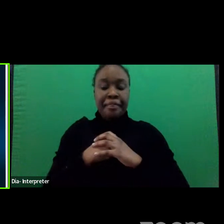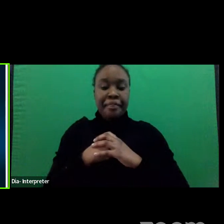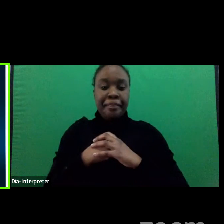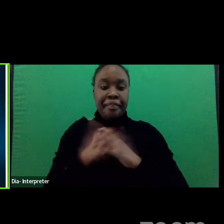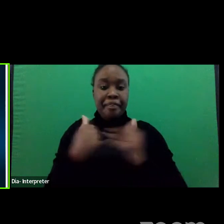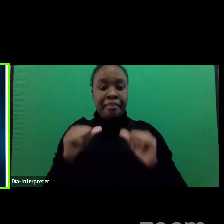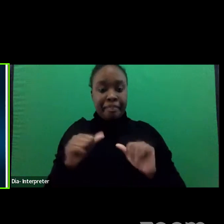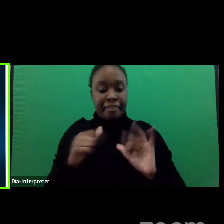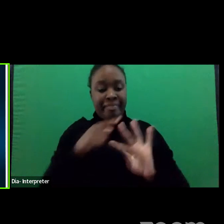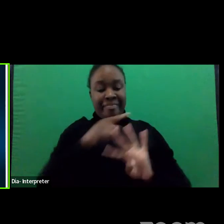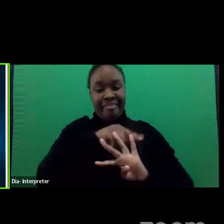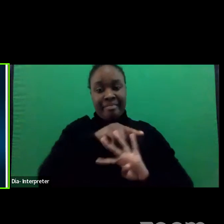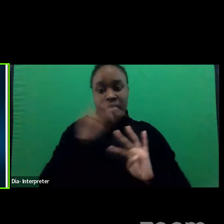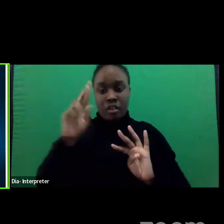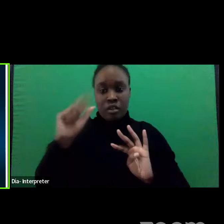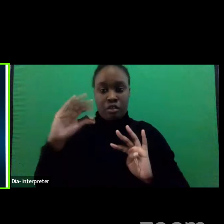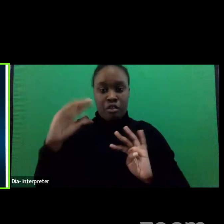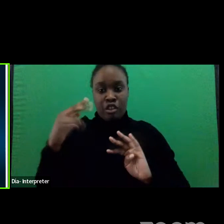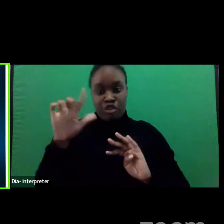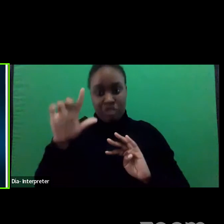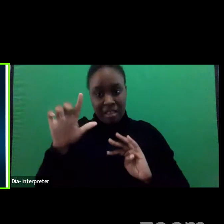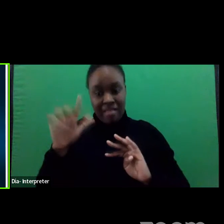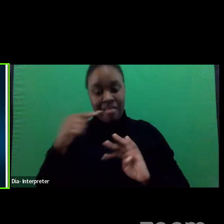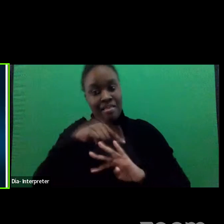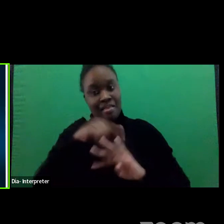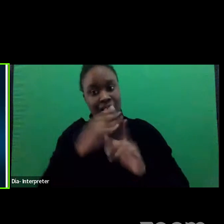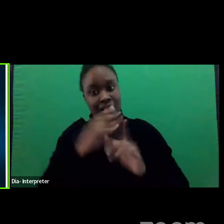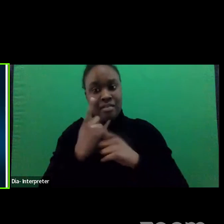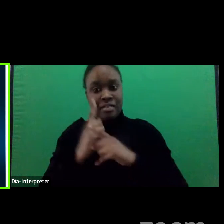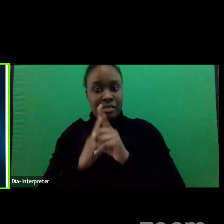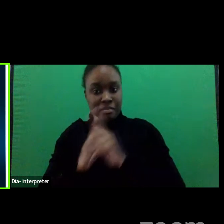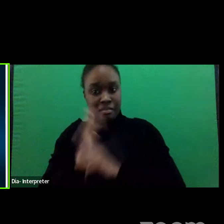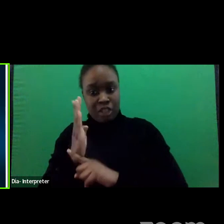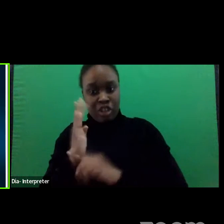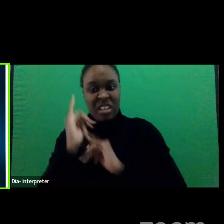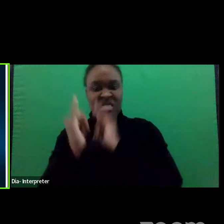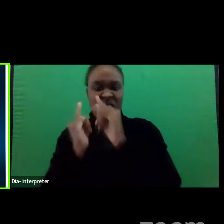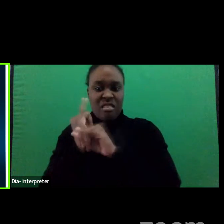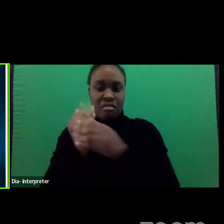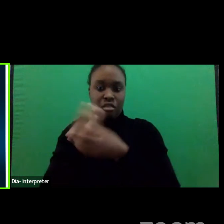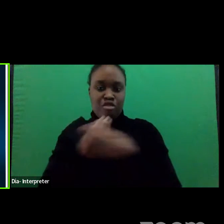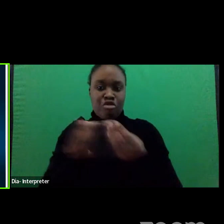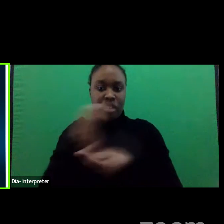Rachel Sintumule, Specialist International Trade.